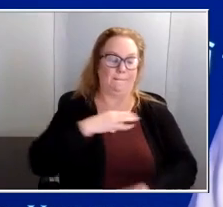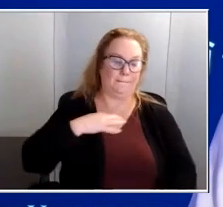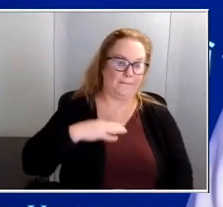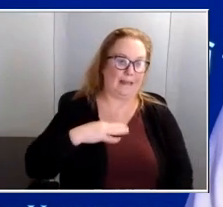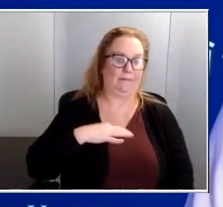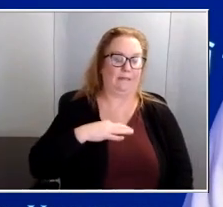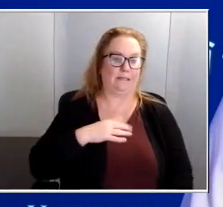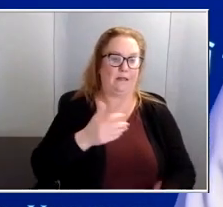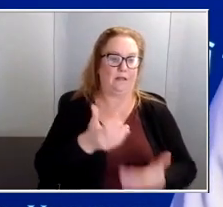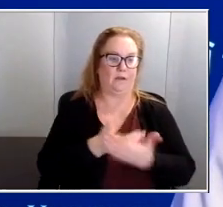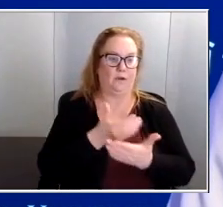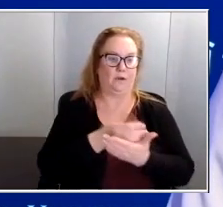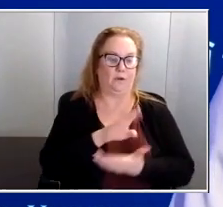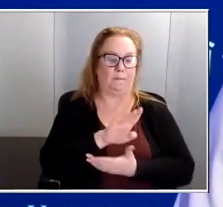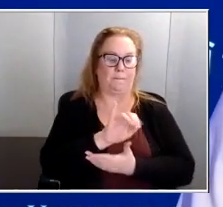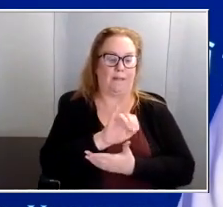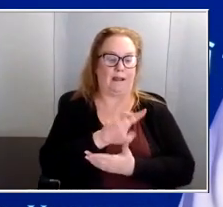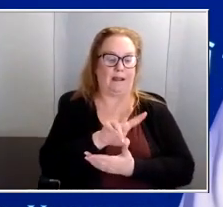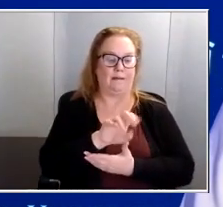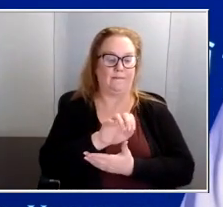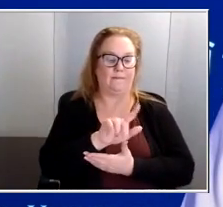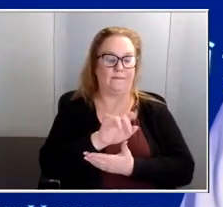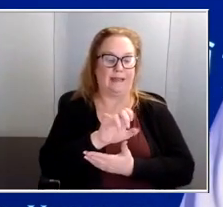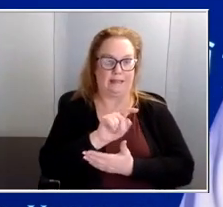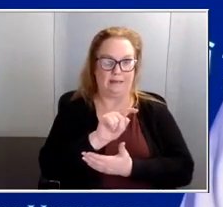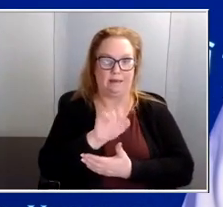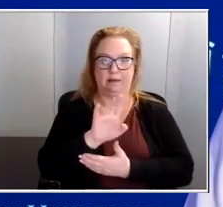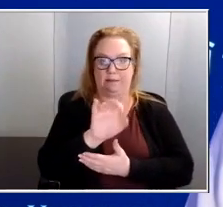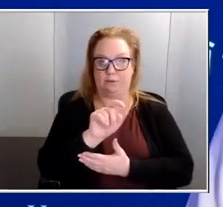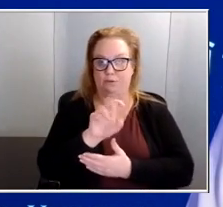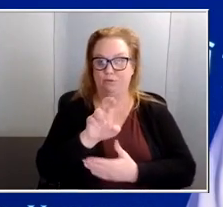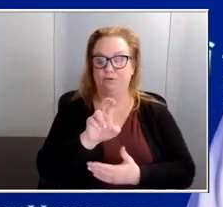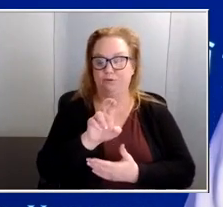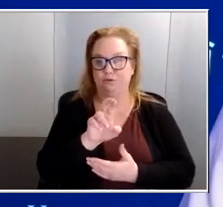the new bivalent booster and what exactly is